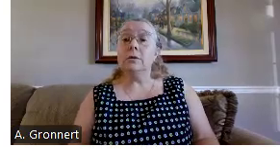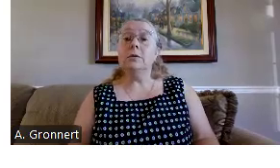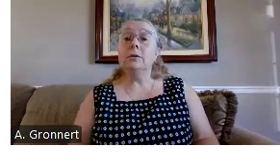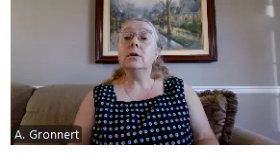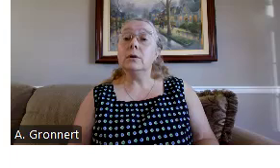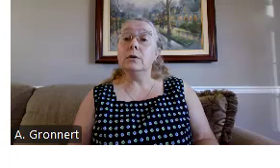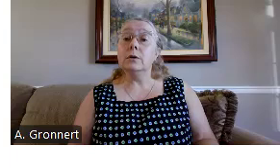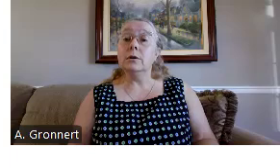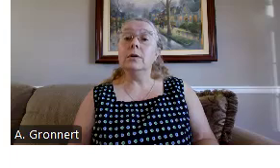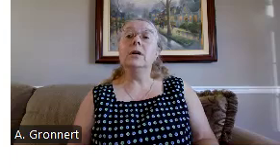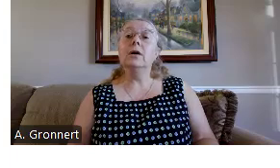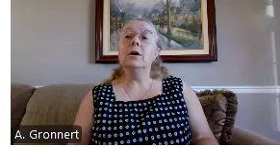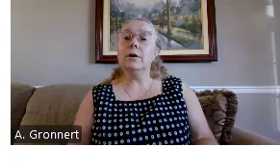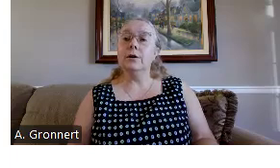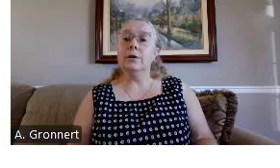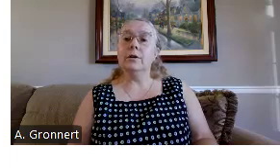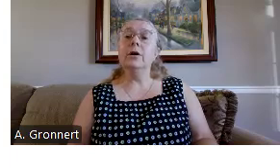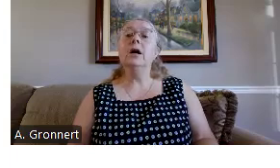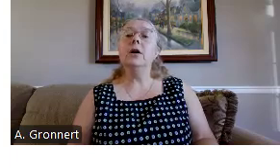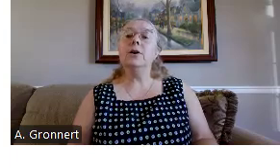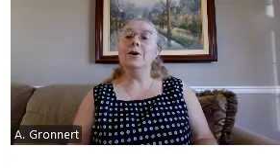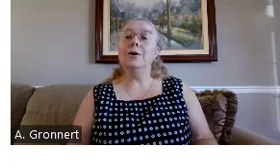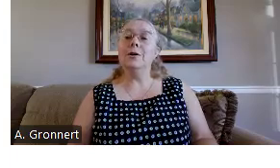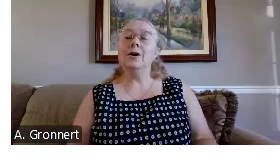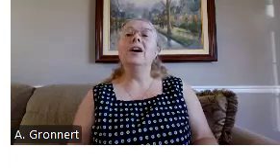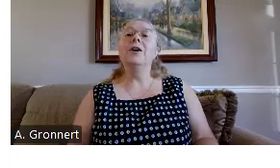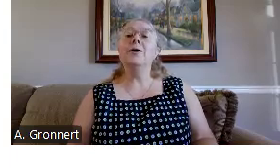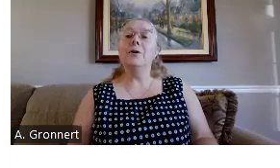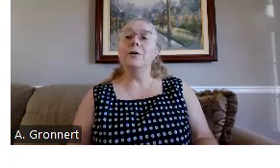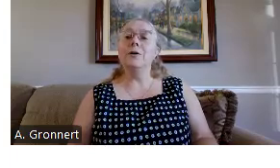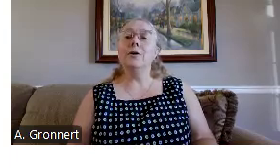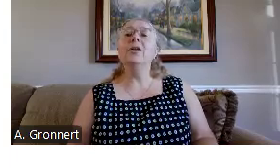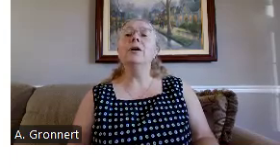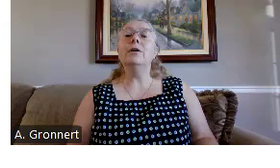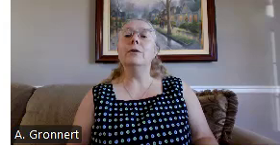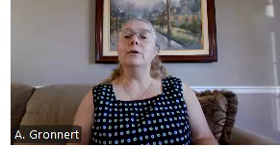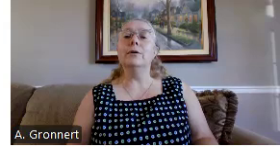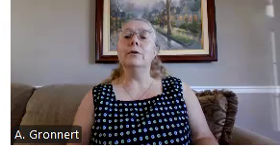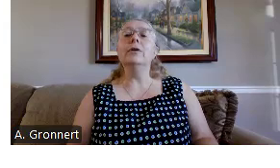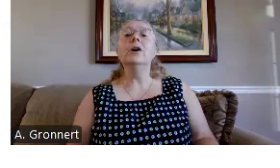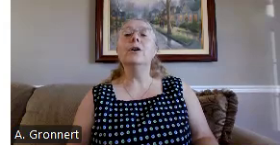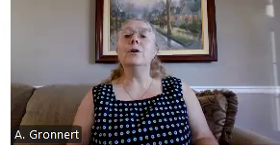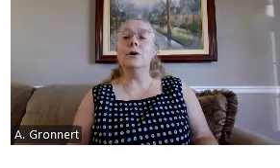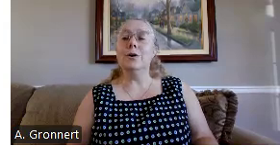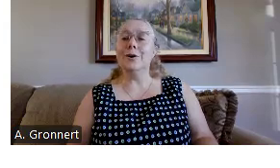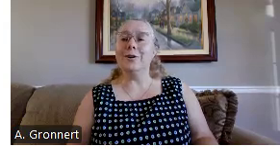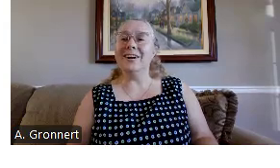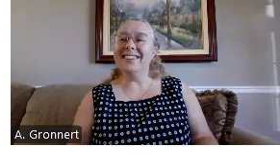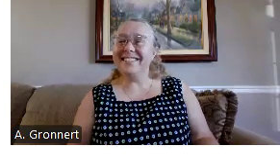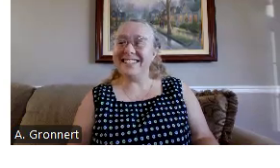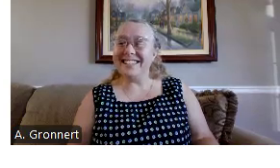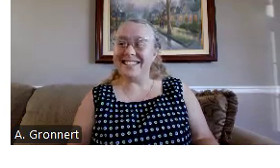Rrr, rrr, rrr, rrr, rrr, rrr,